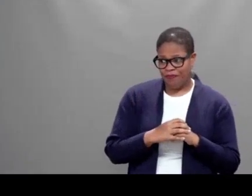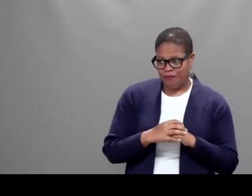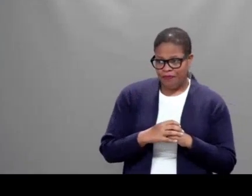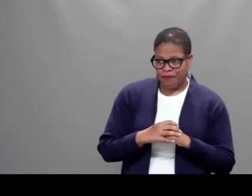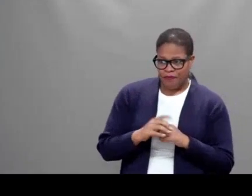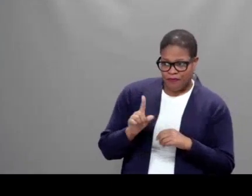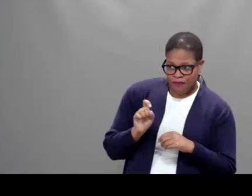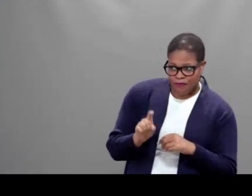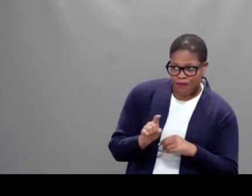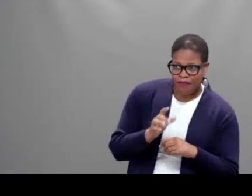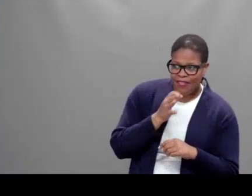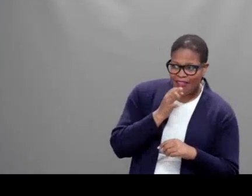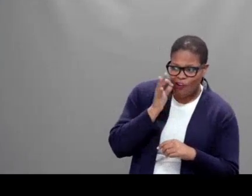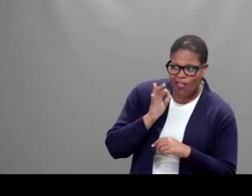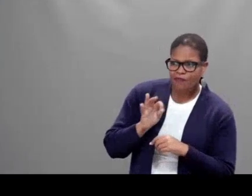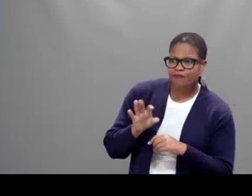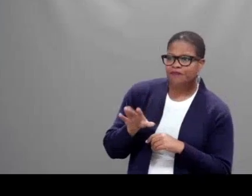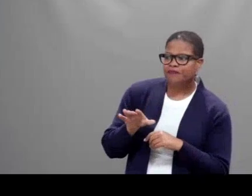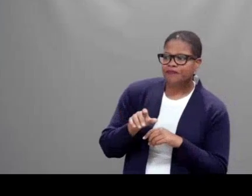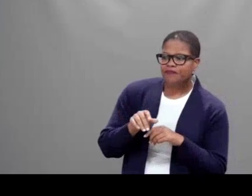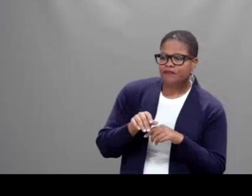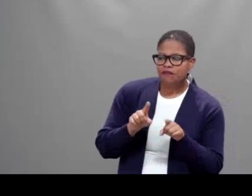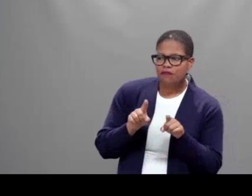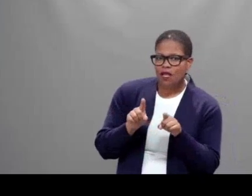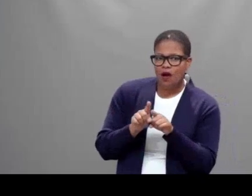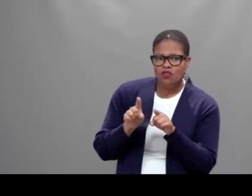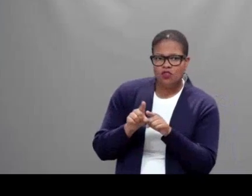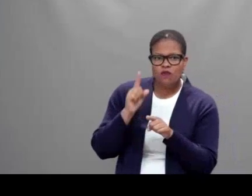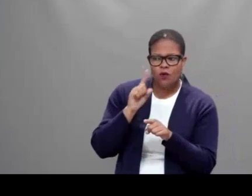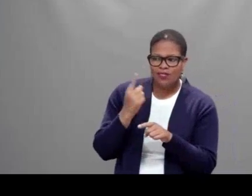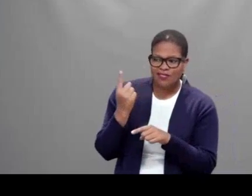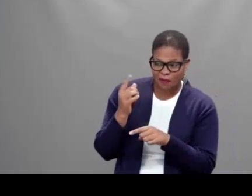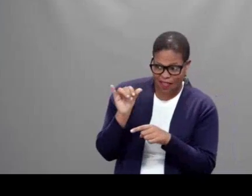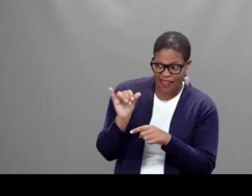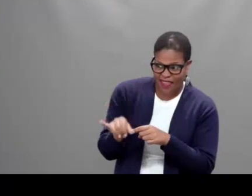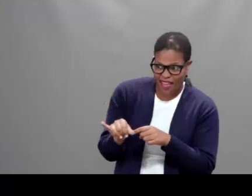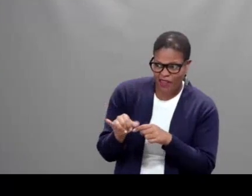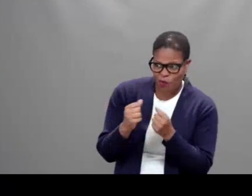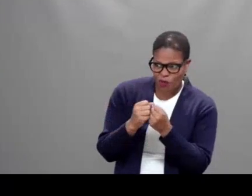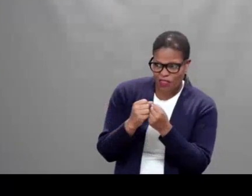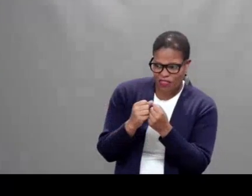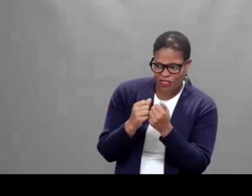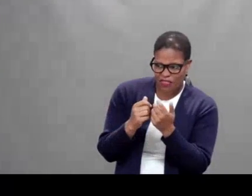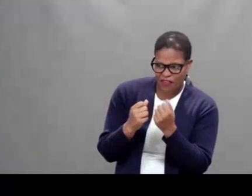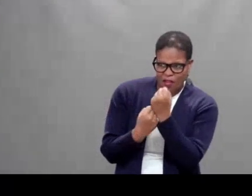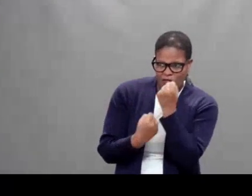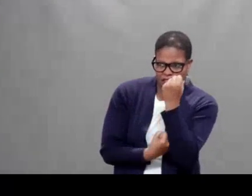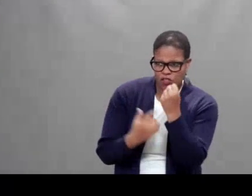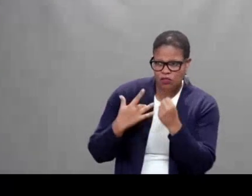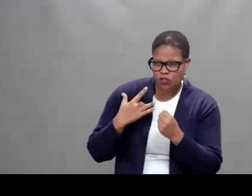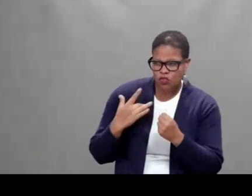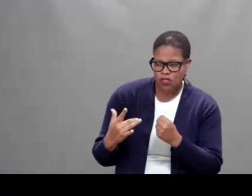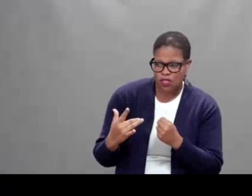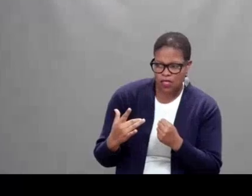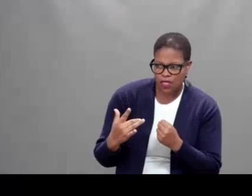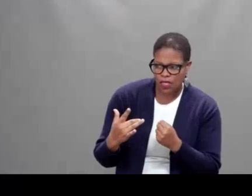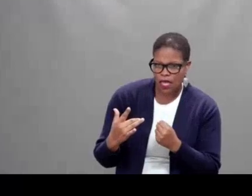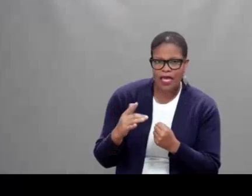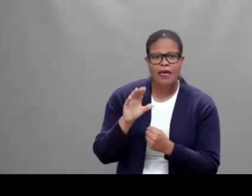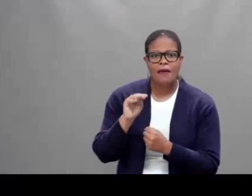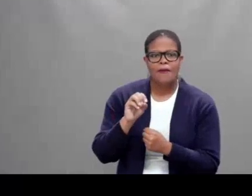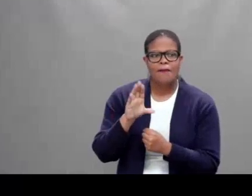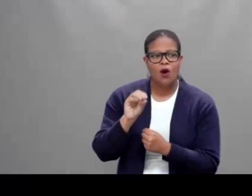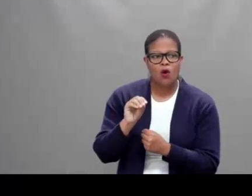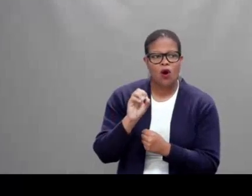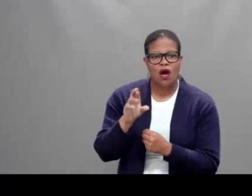Gary, also for something like that, like a foundation, there's usually a memorandum of